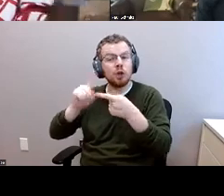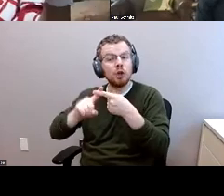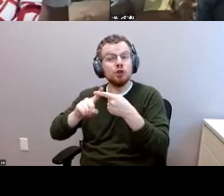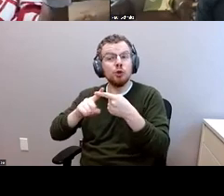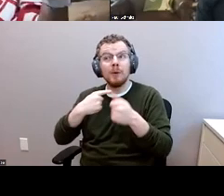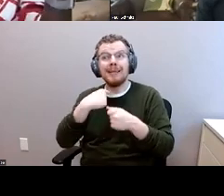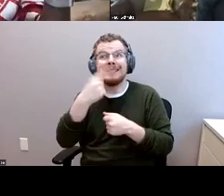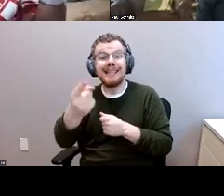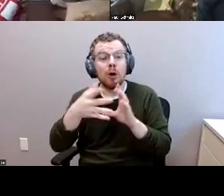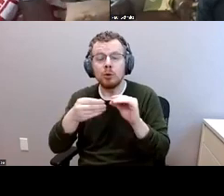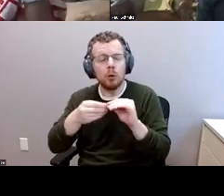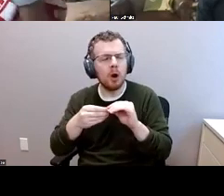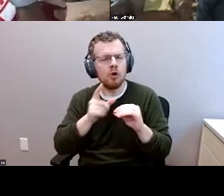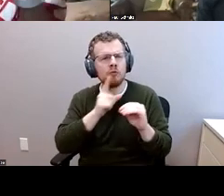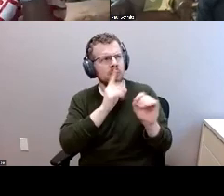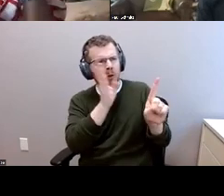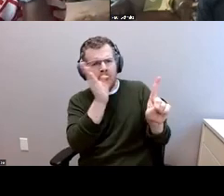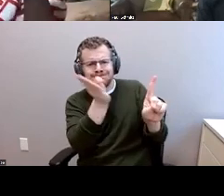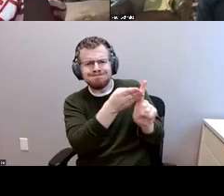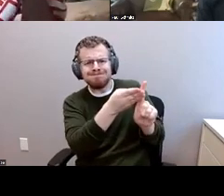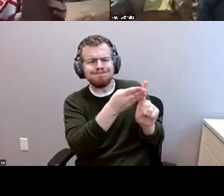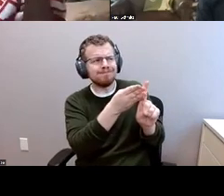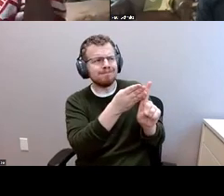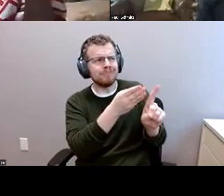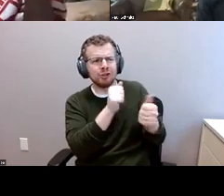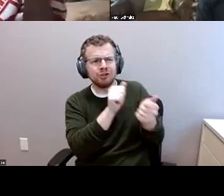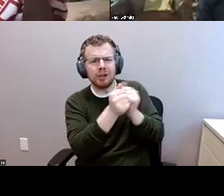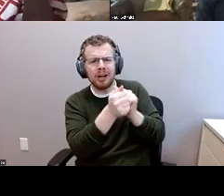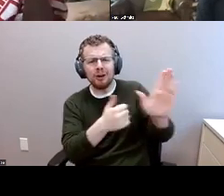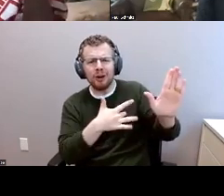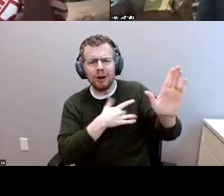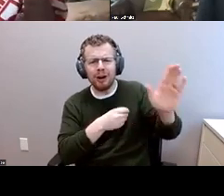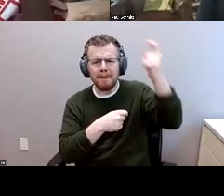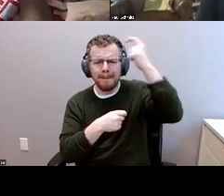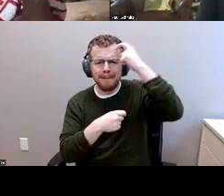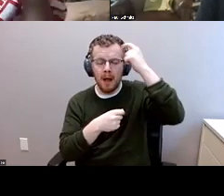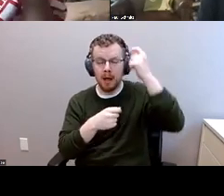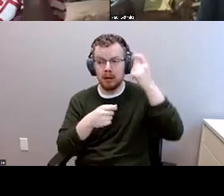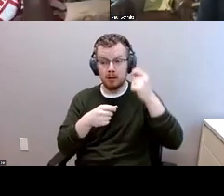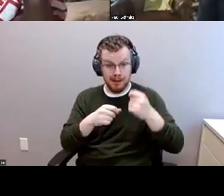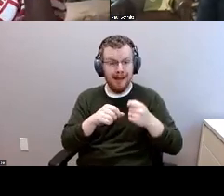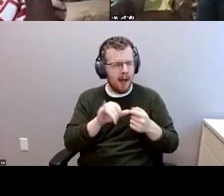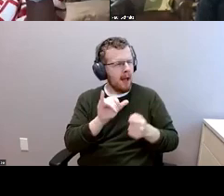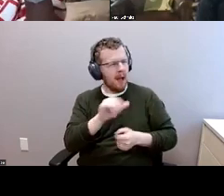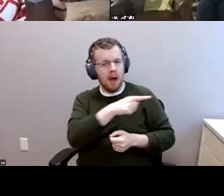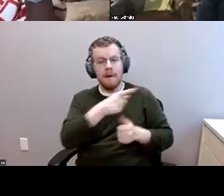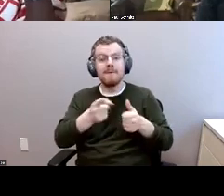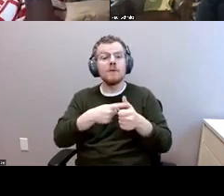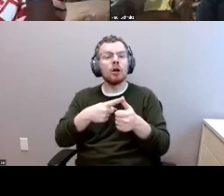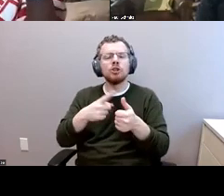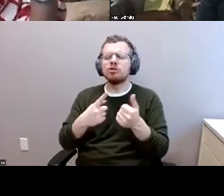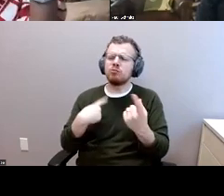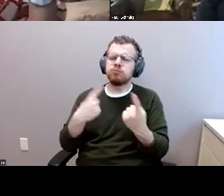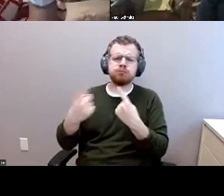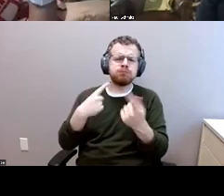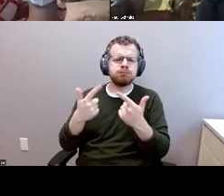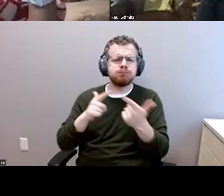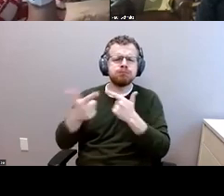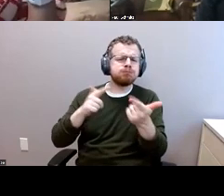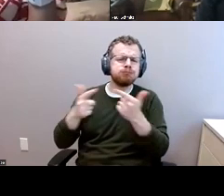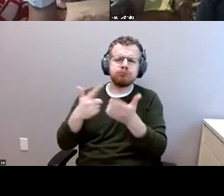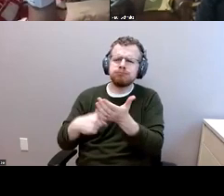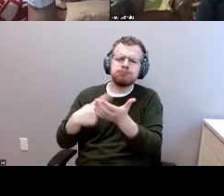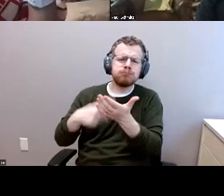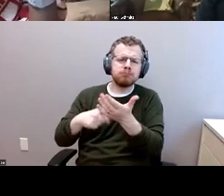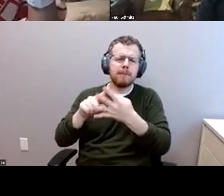It's beautiful to hear that first you have like four conversations on being human before you then talk about the very